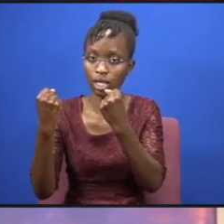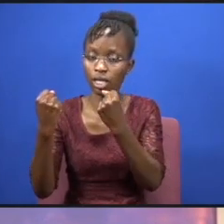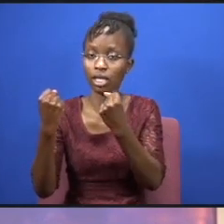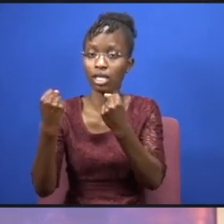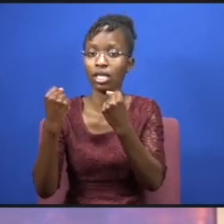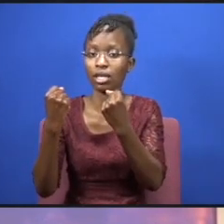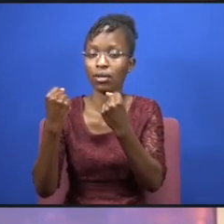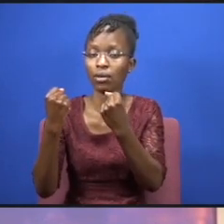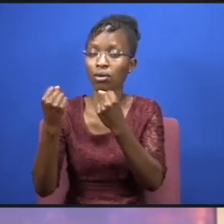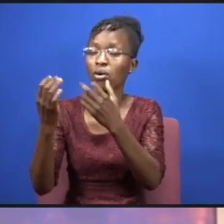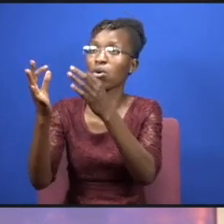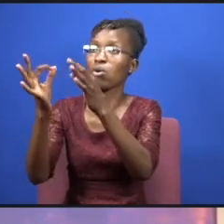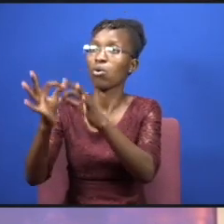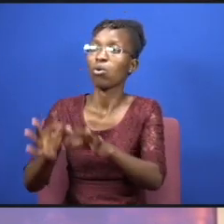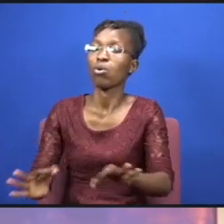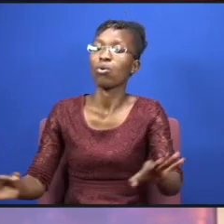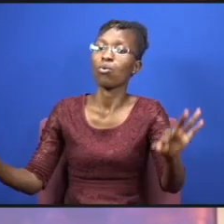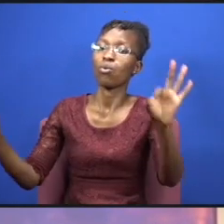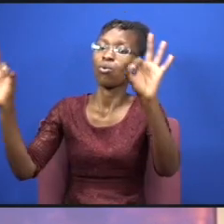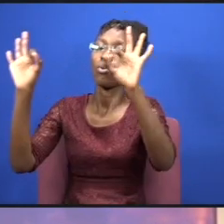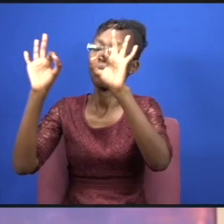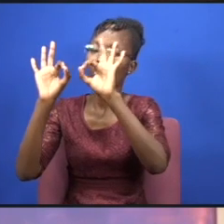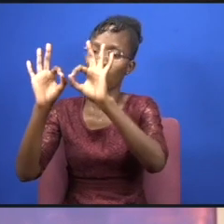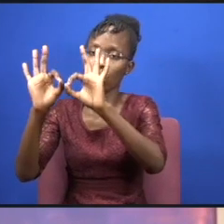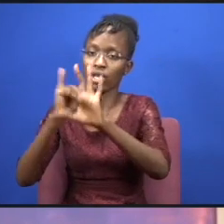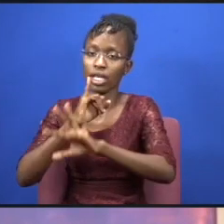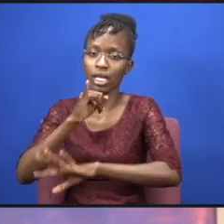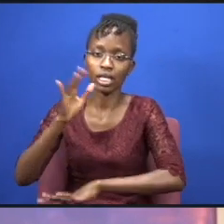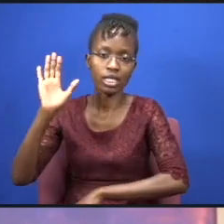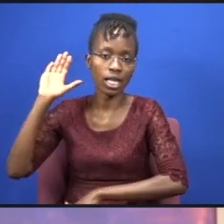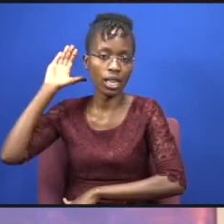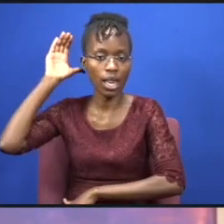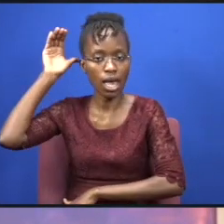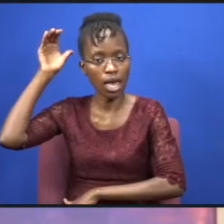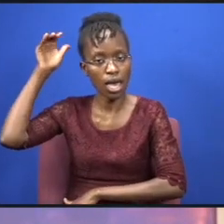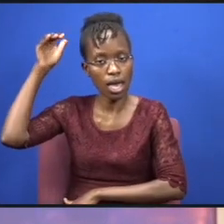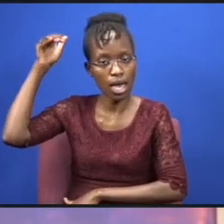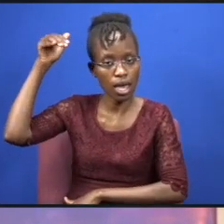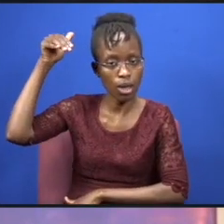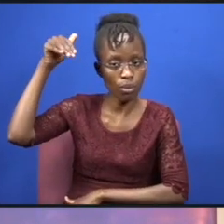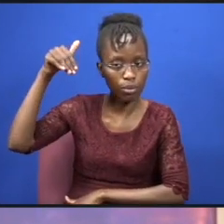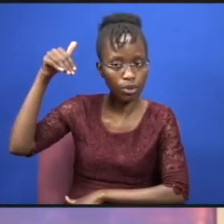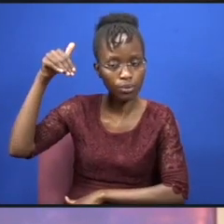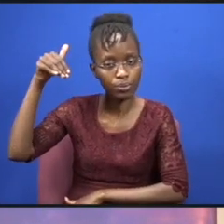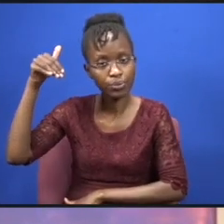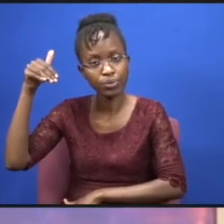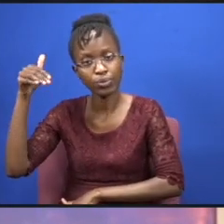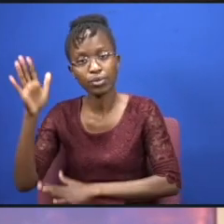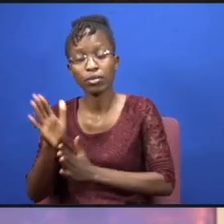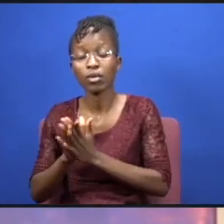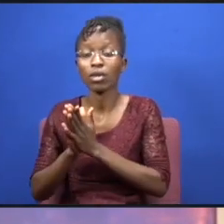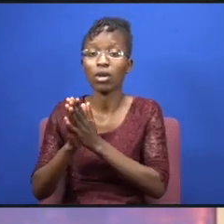The one who is high, the one who is lifted up, worthy is the